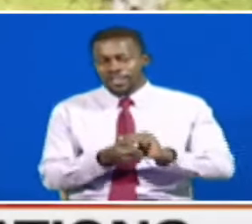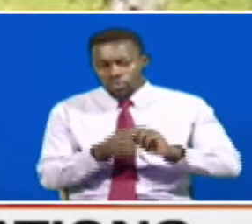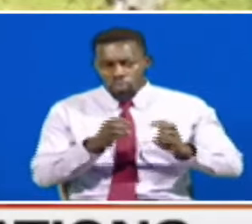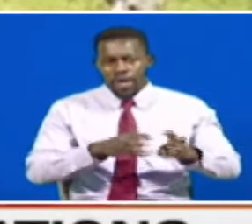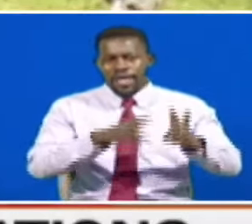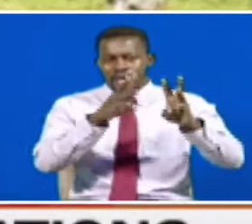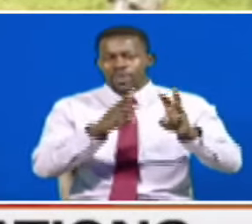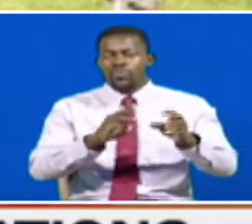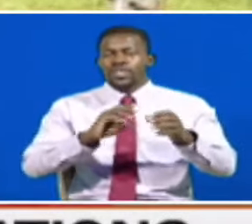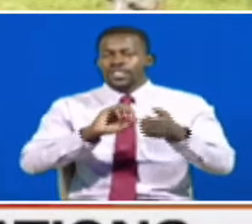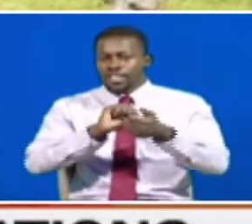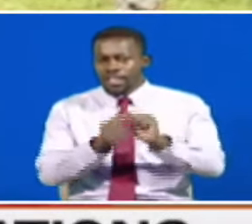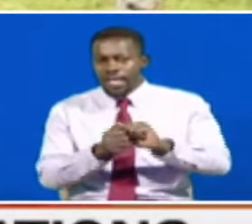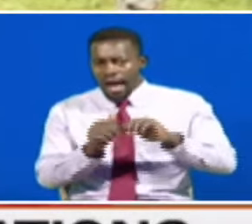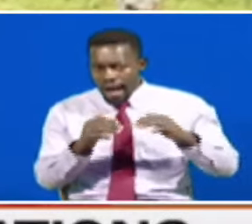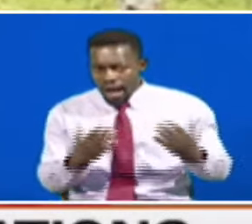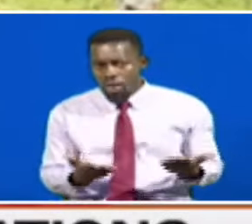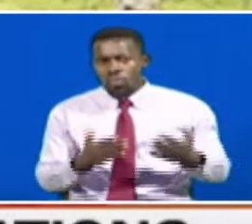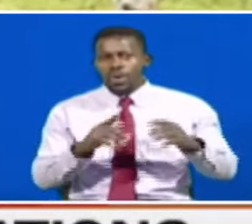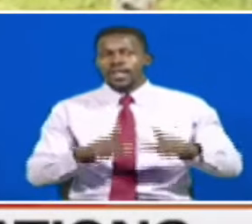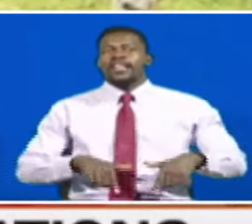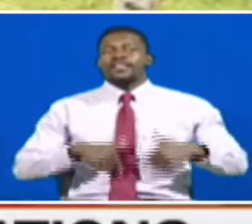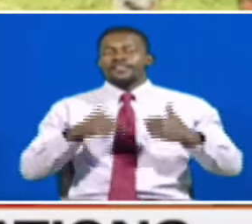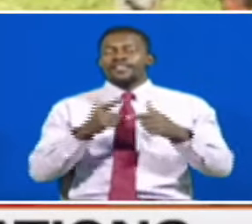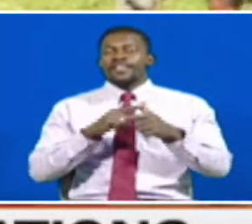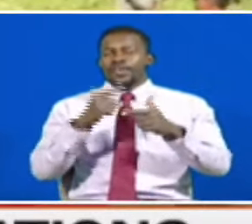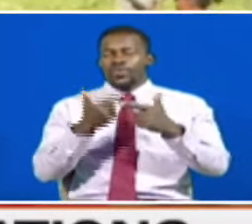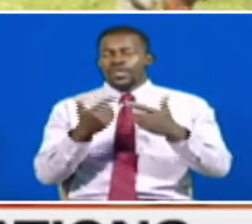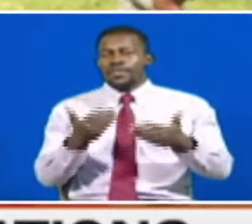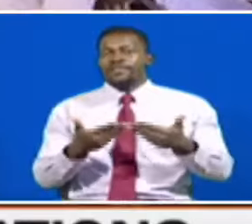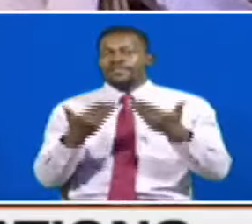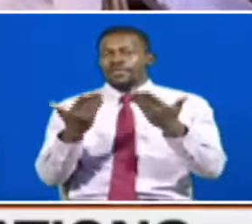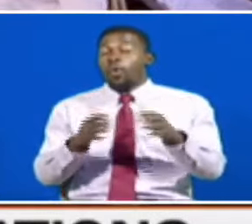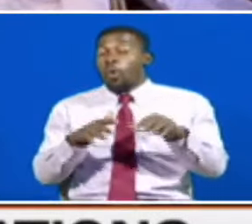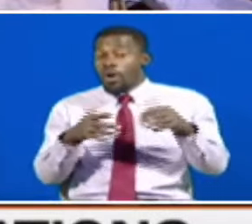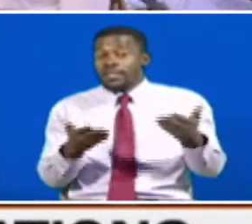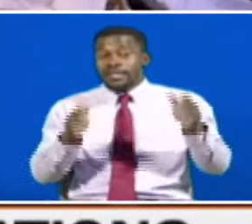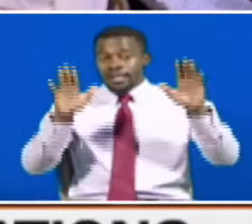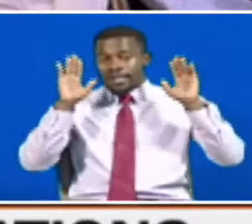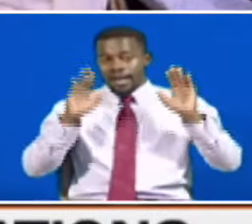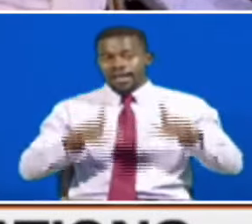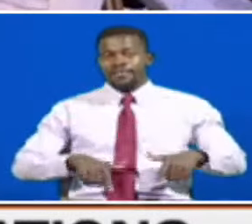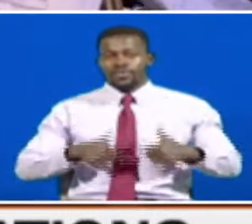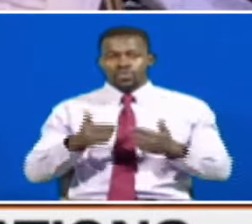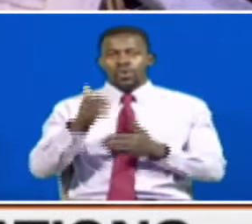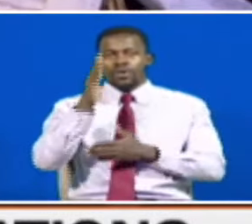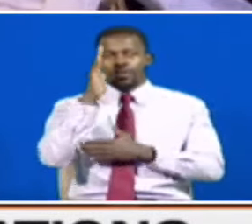tubadilike tunavyoishi na tuweke maisha yetu mbele ya Yesu.